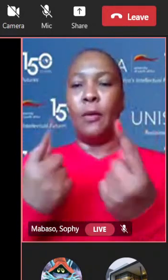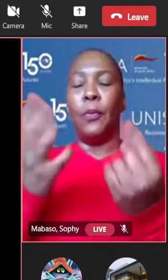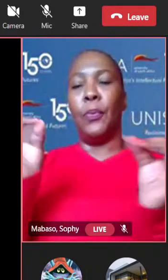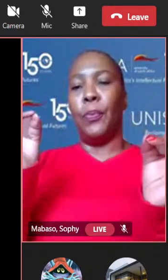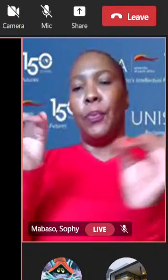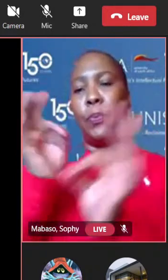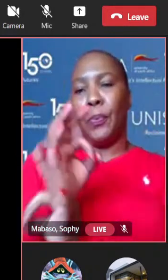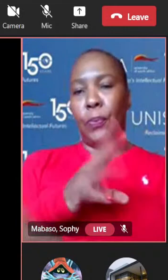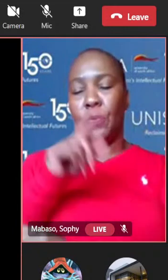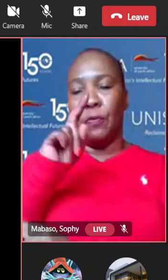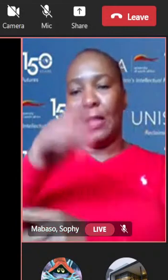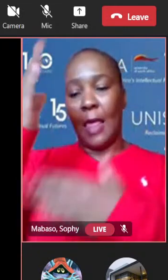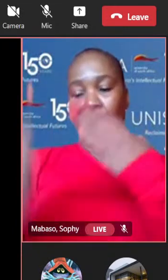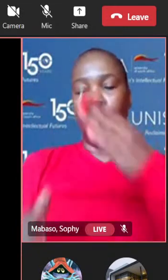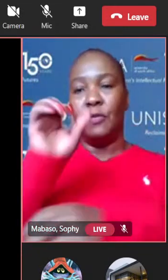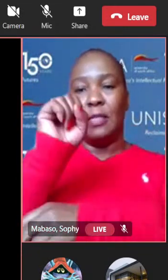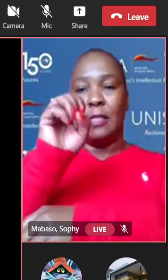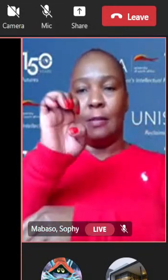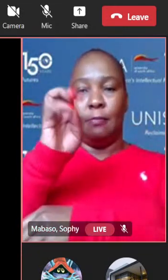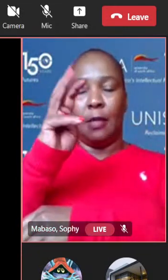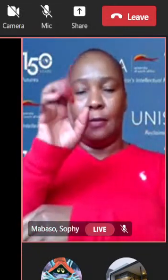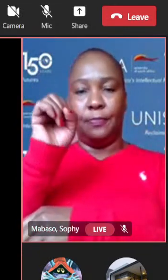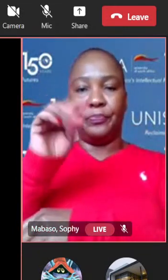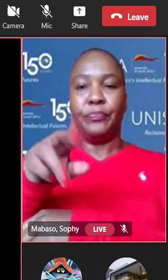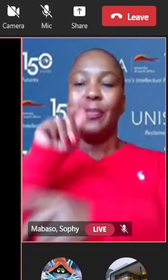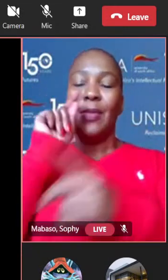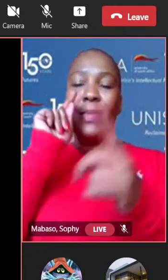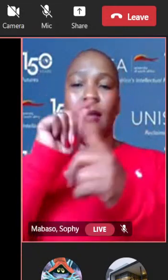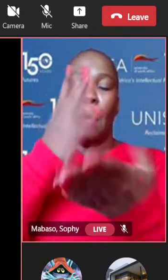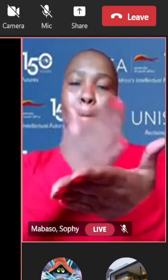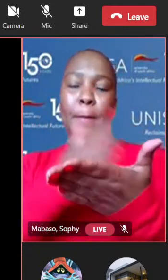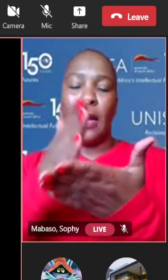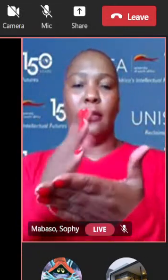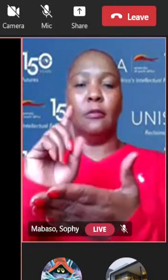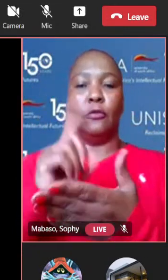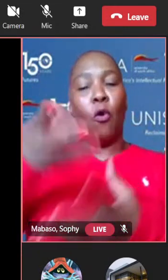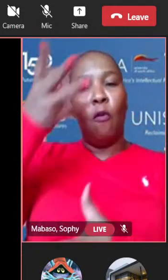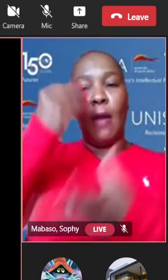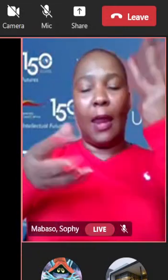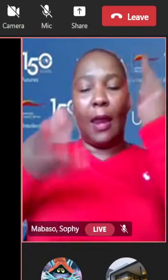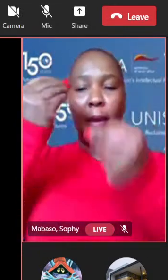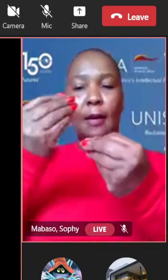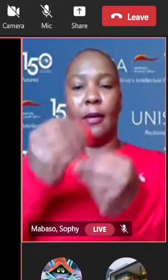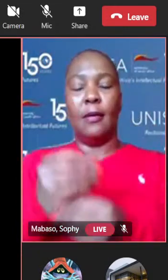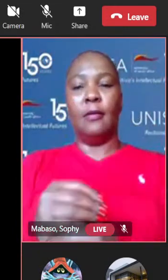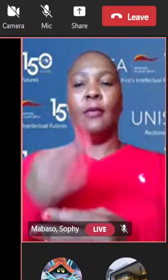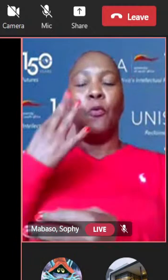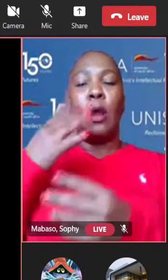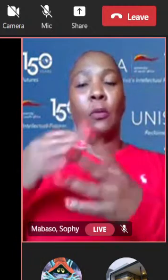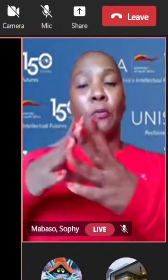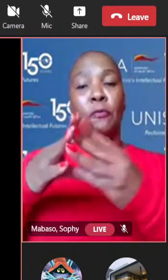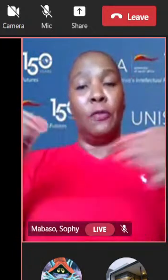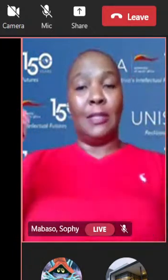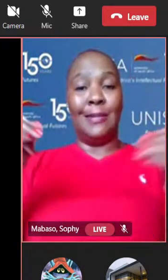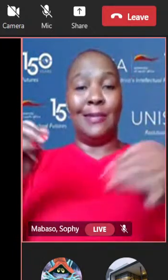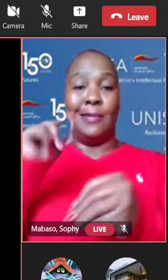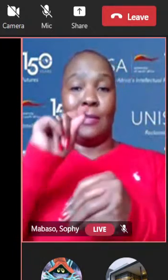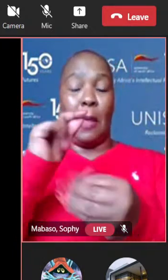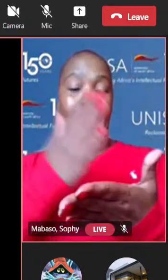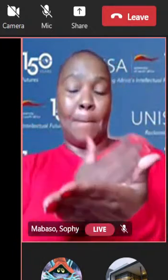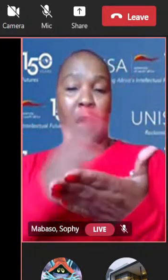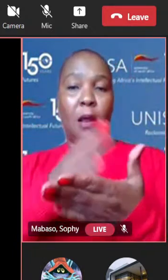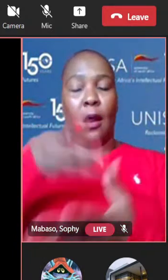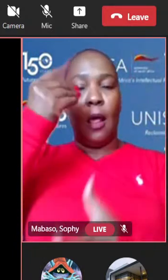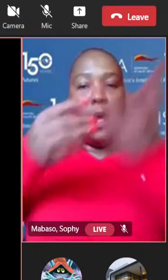the semester. This is part of learning. And when you have completed the part of learning,